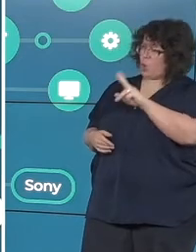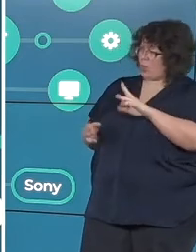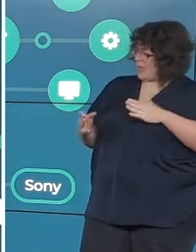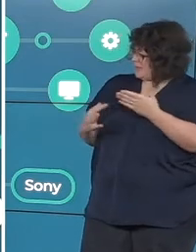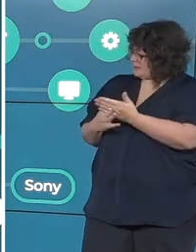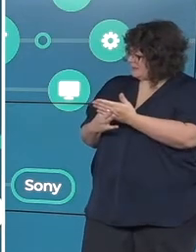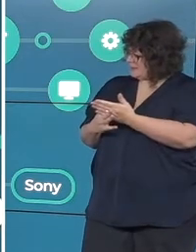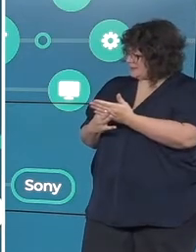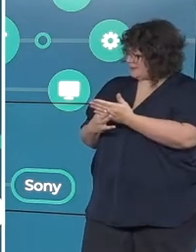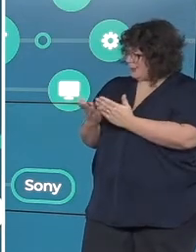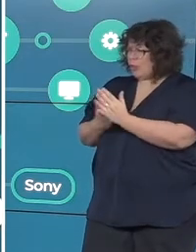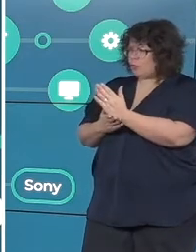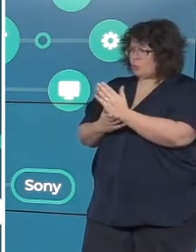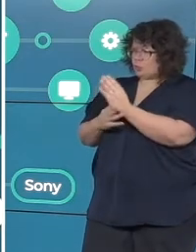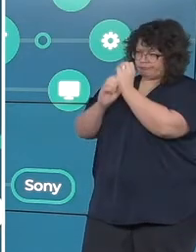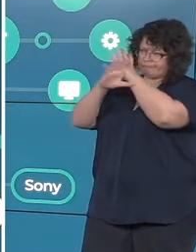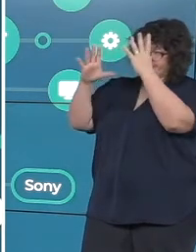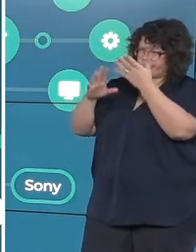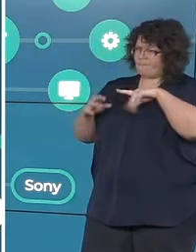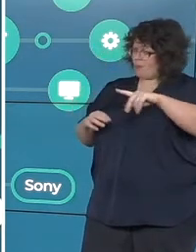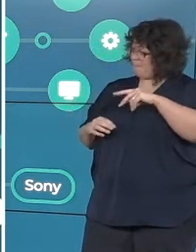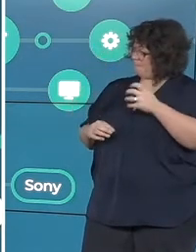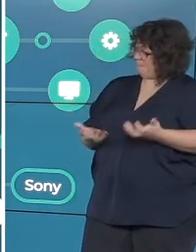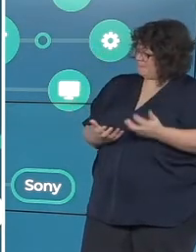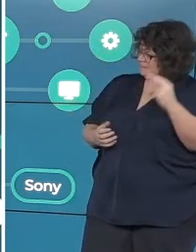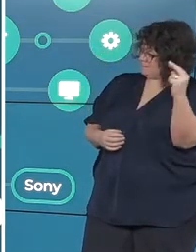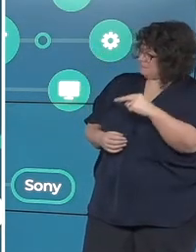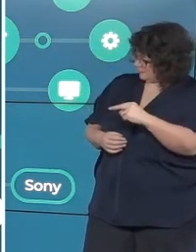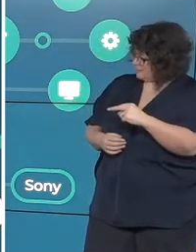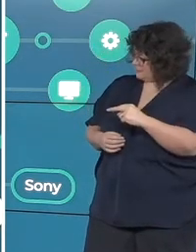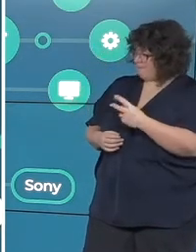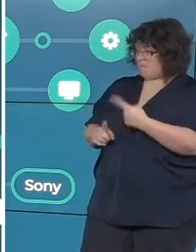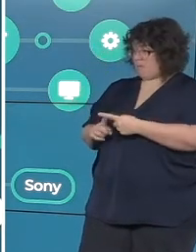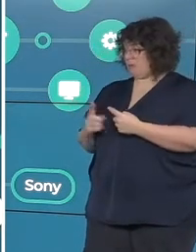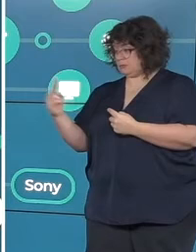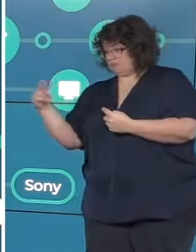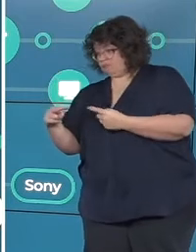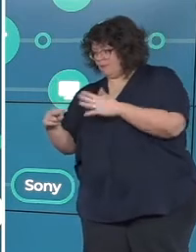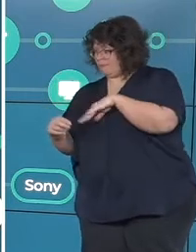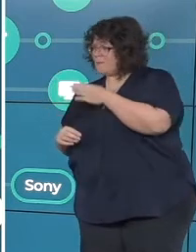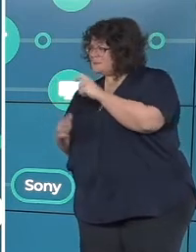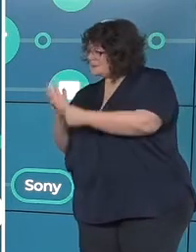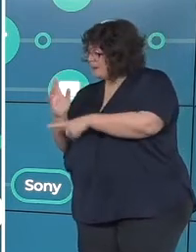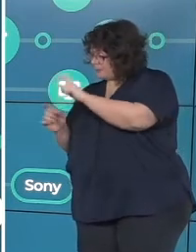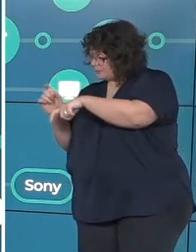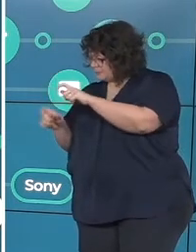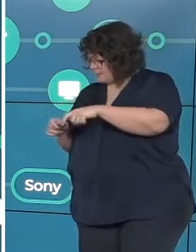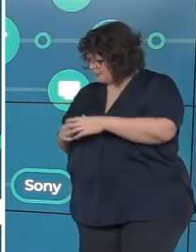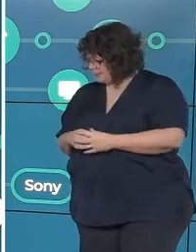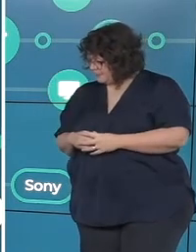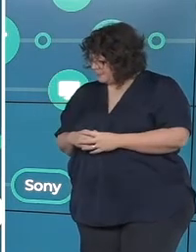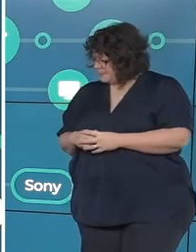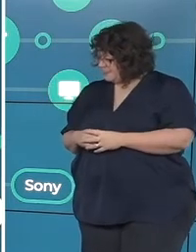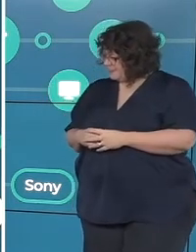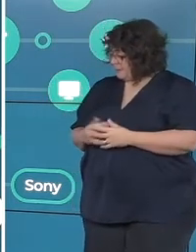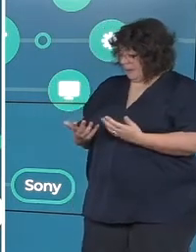disabled customer. I think really how I got into this, going back 10 years, very similar story to Jenny.